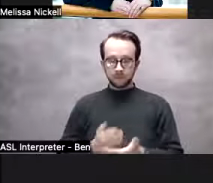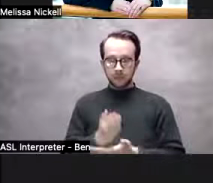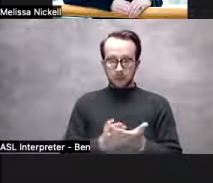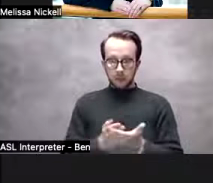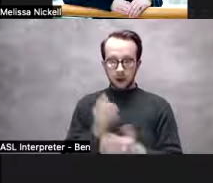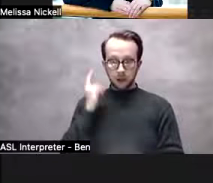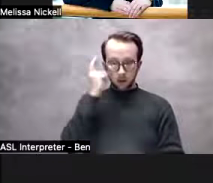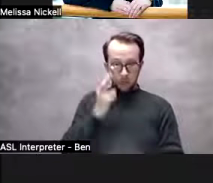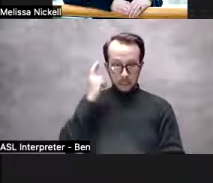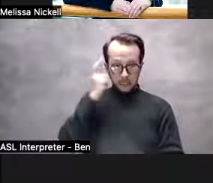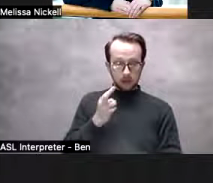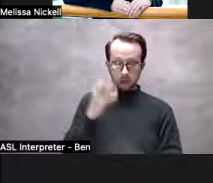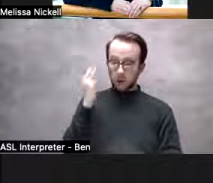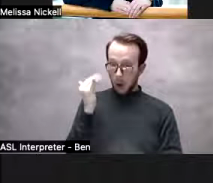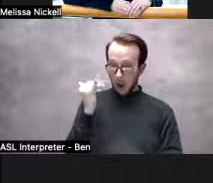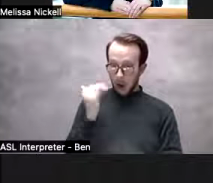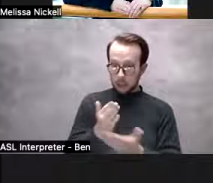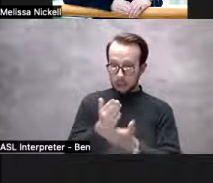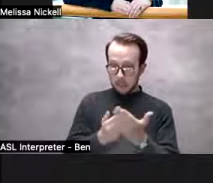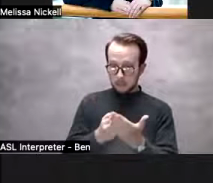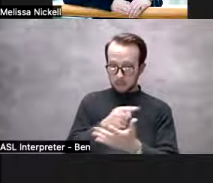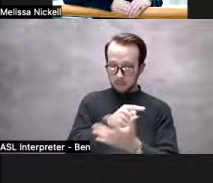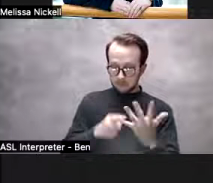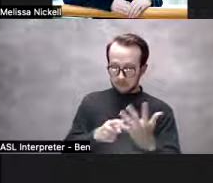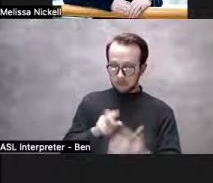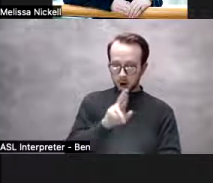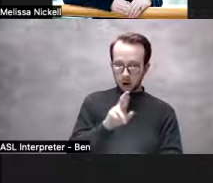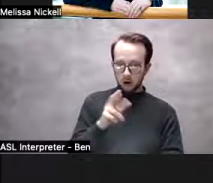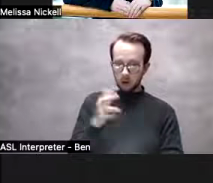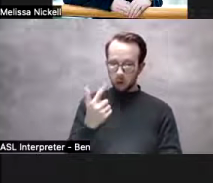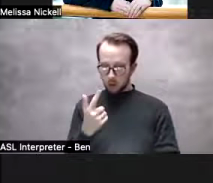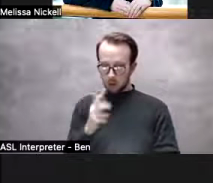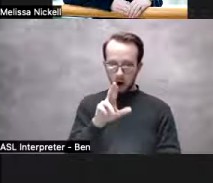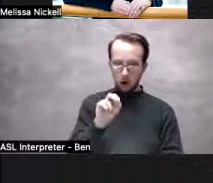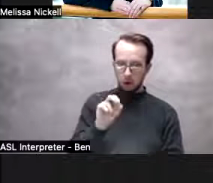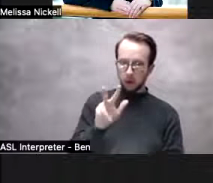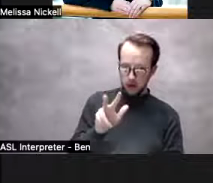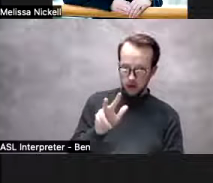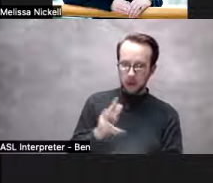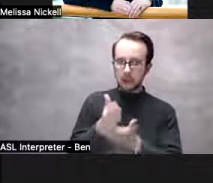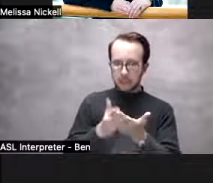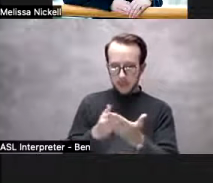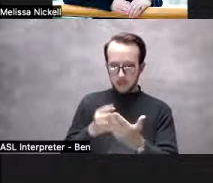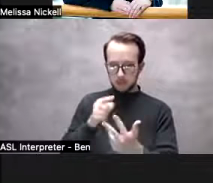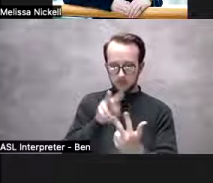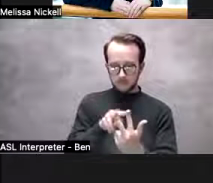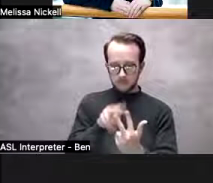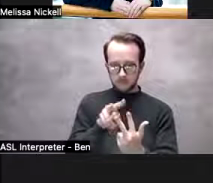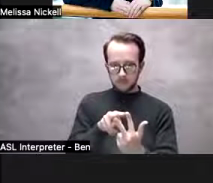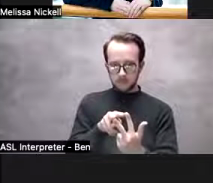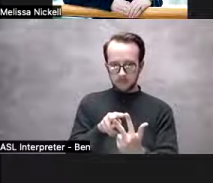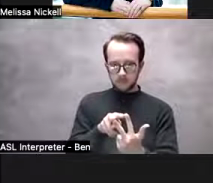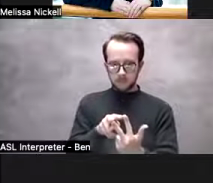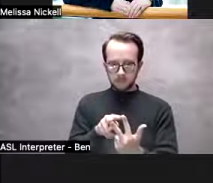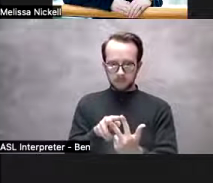other reasons why some of these R21s and R03s maybe are I would say should